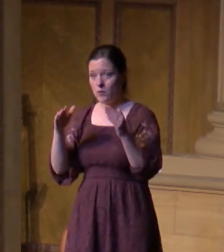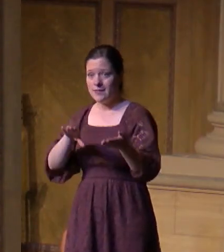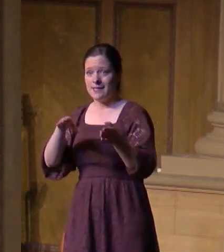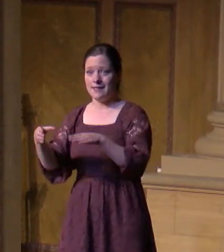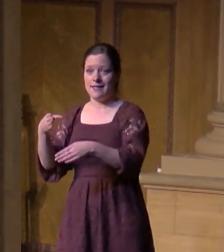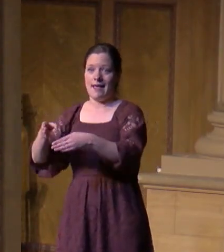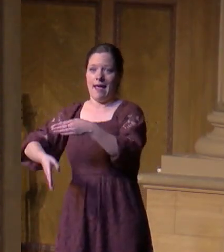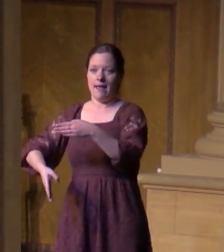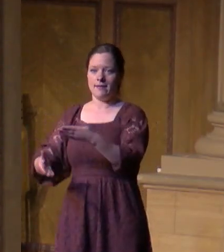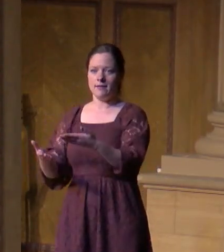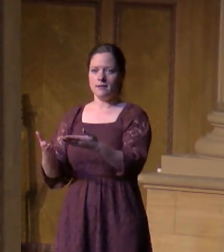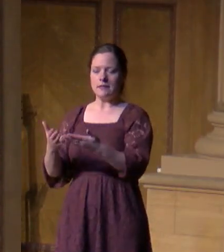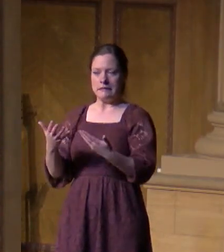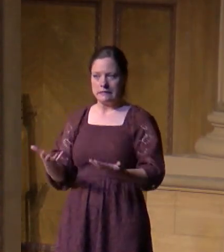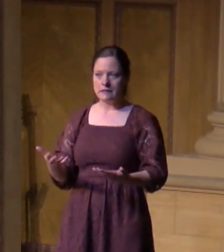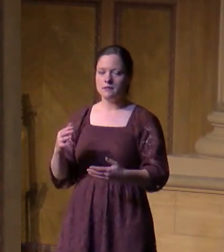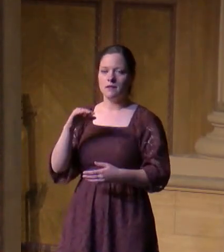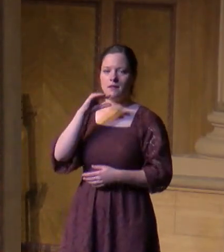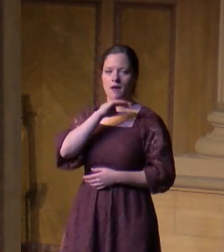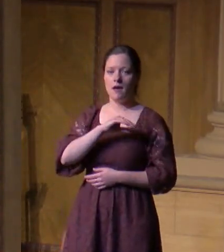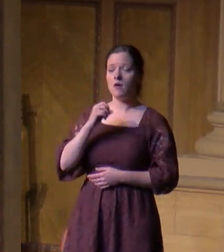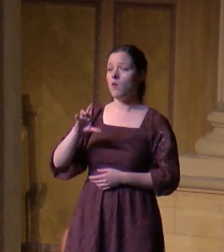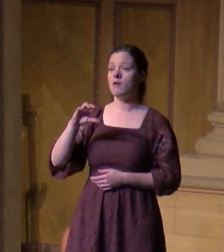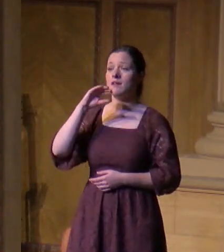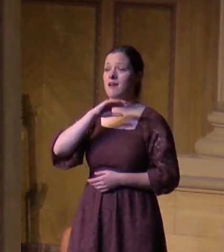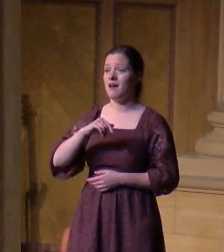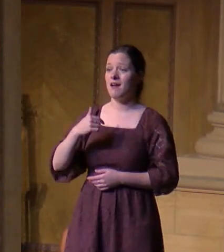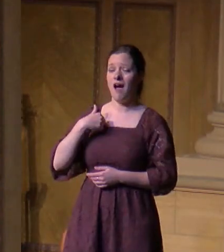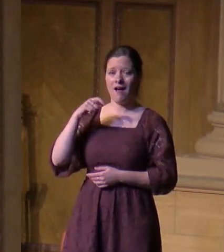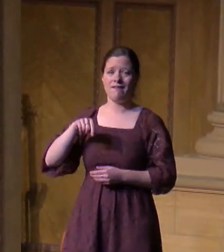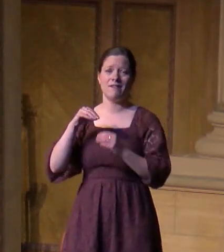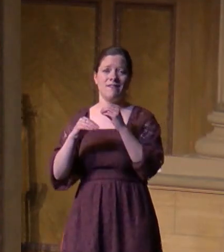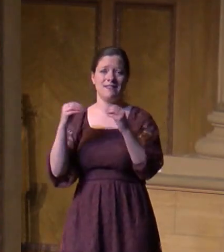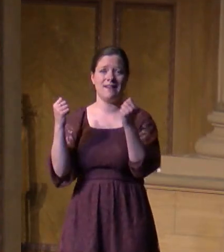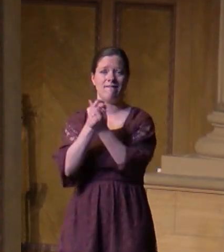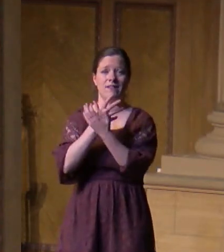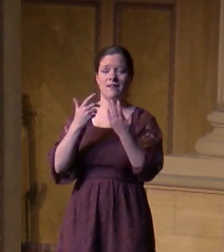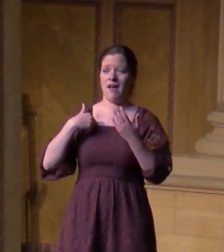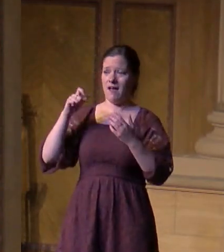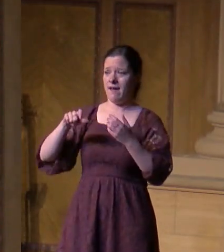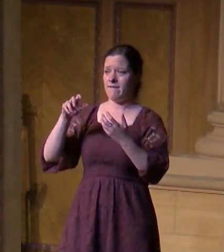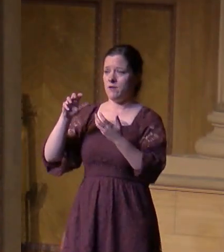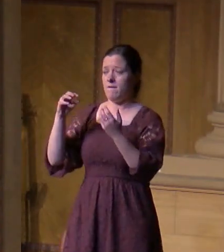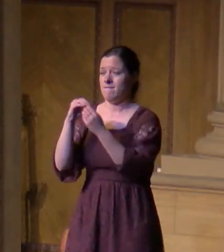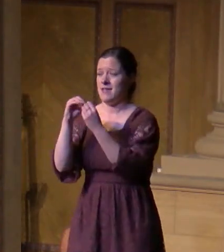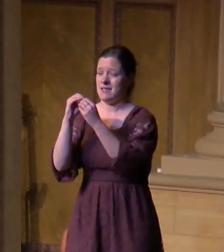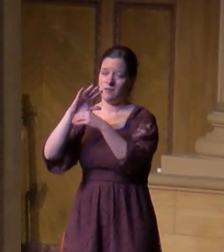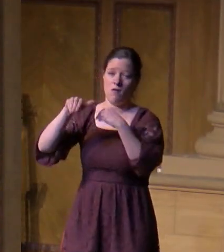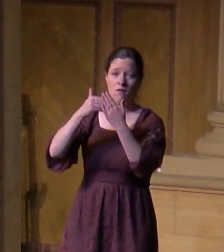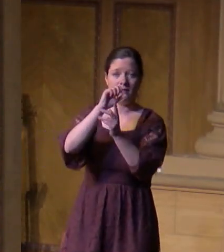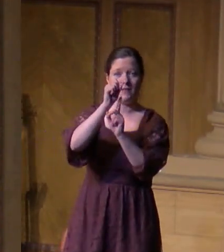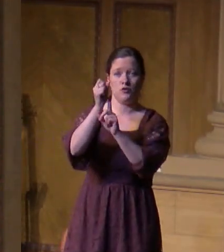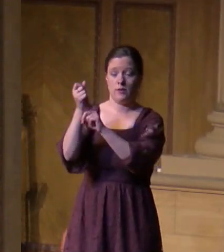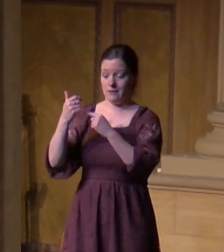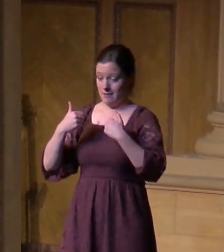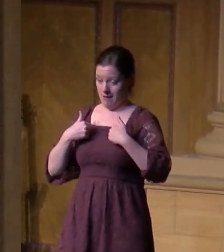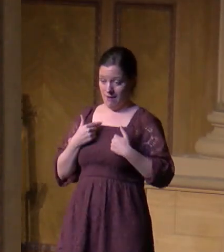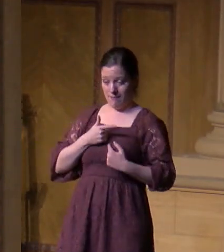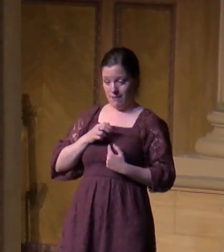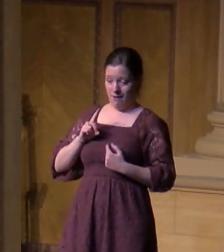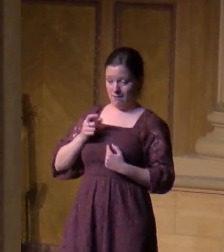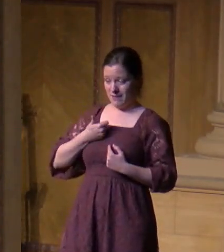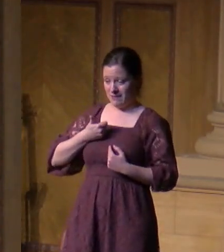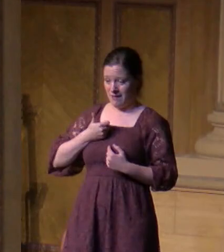I'm afraid because I believe the lie that I have to fix every problem and make every circumstance right believing the lie that I'm the sovereign God of my universe